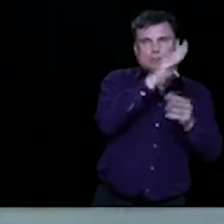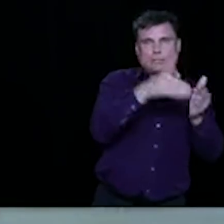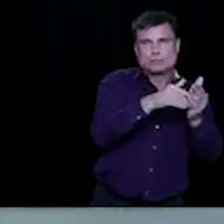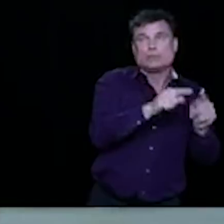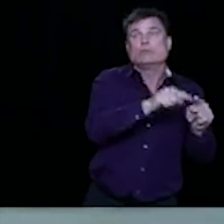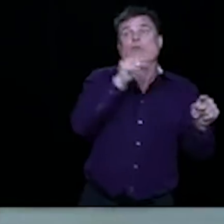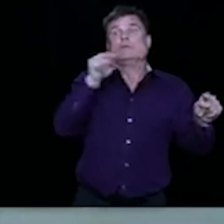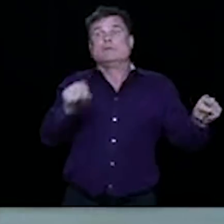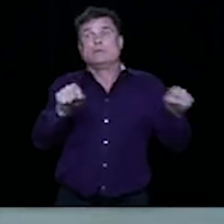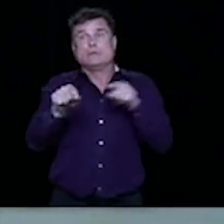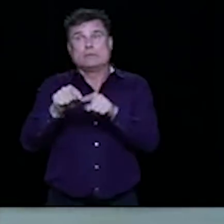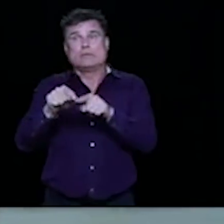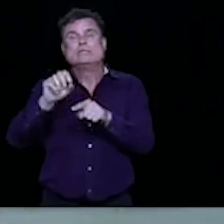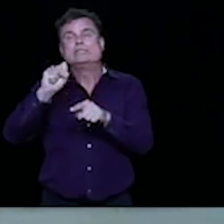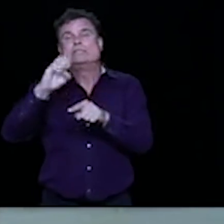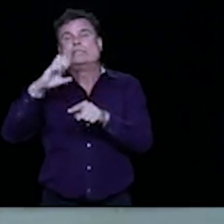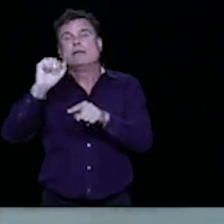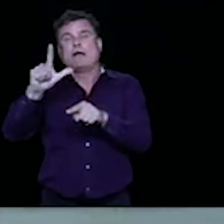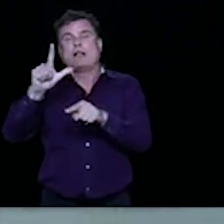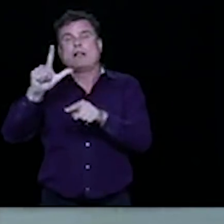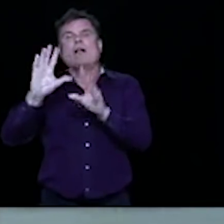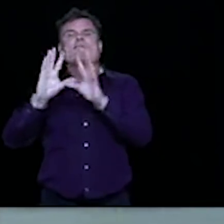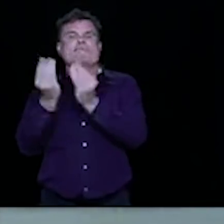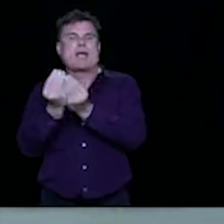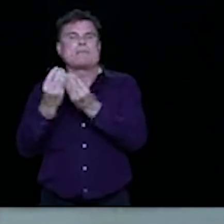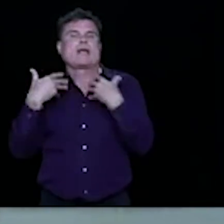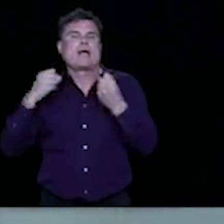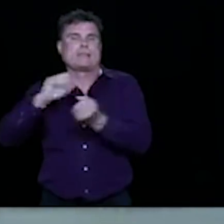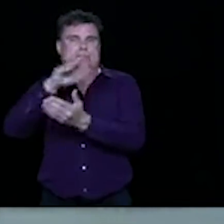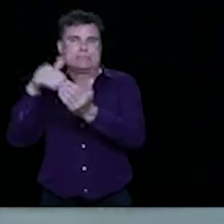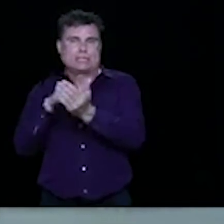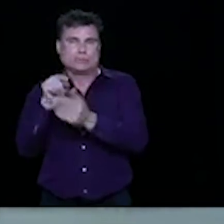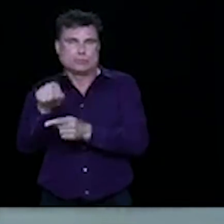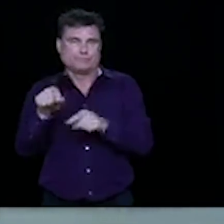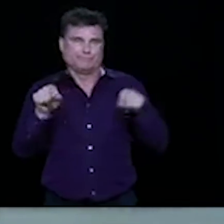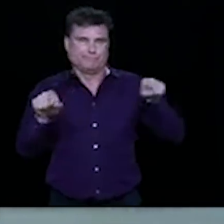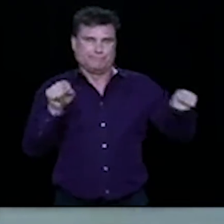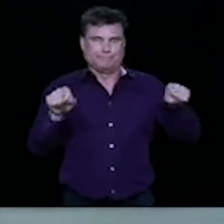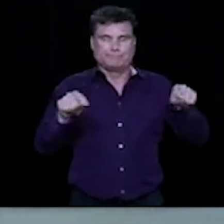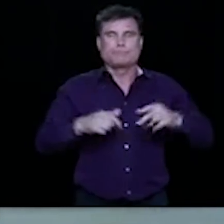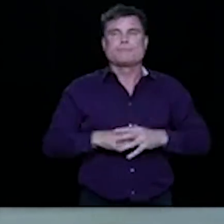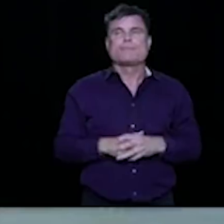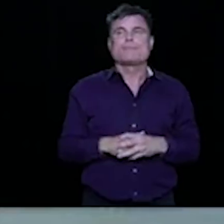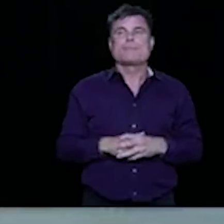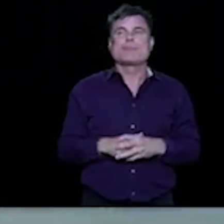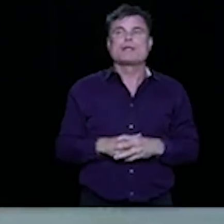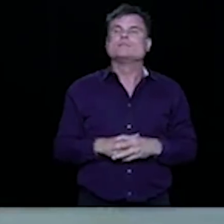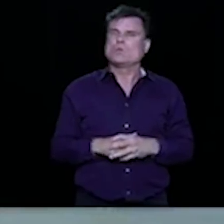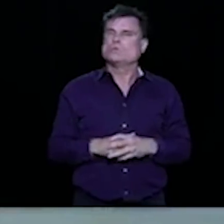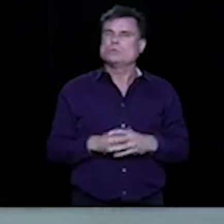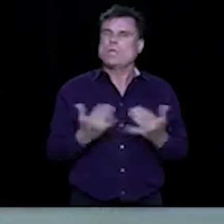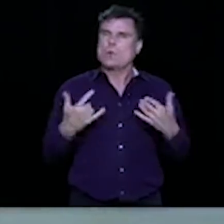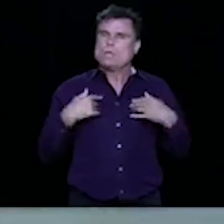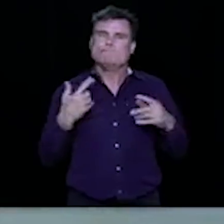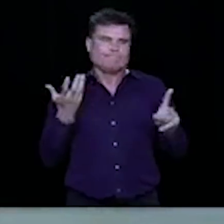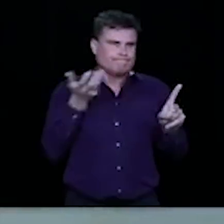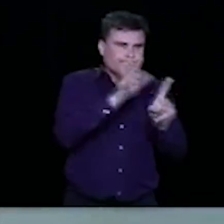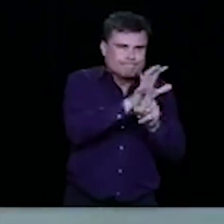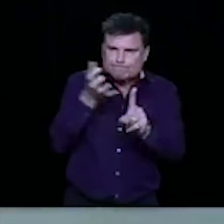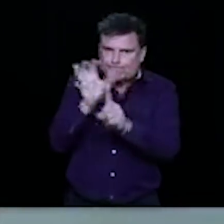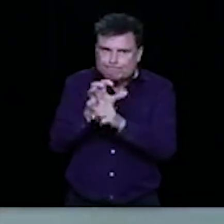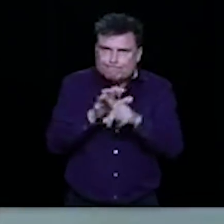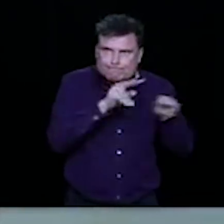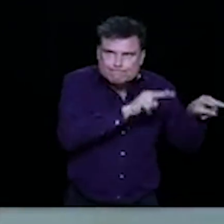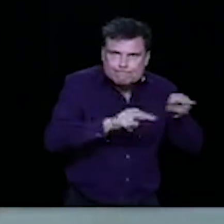in a healthcare worker, but as you know, even a single case we treat very seriously in our healthcare system,